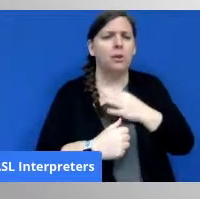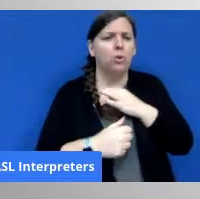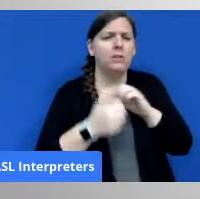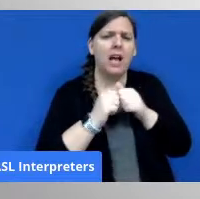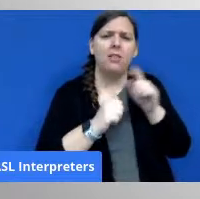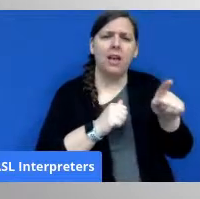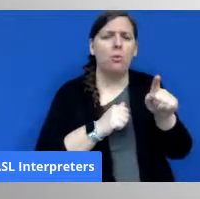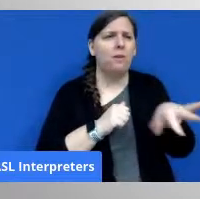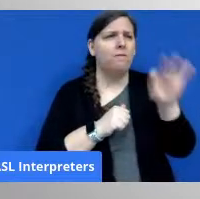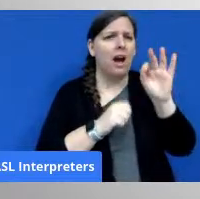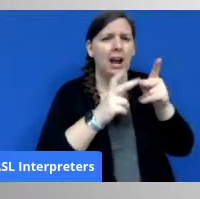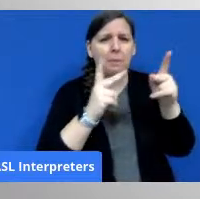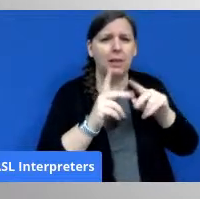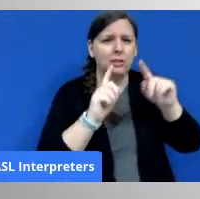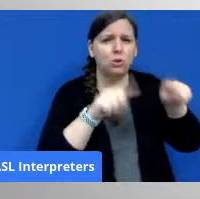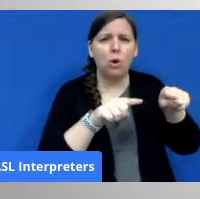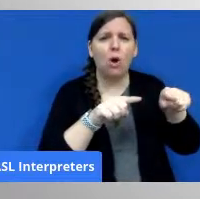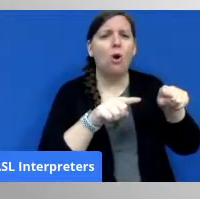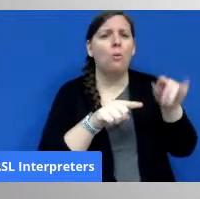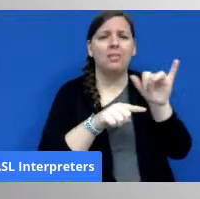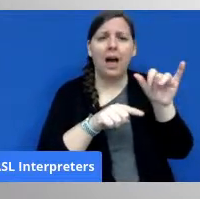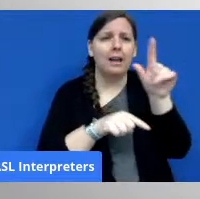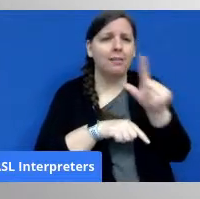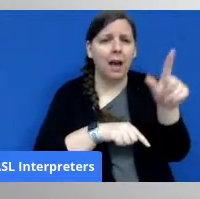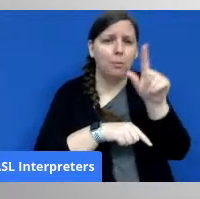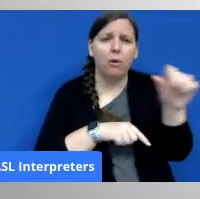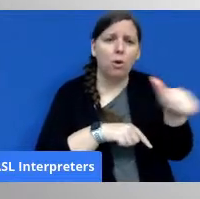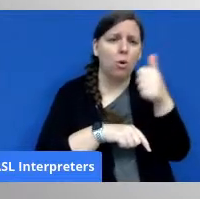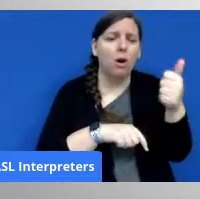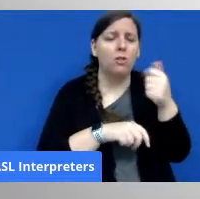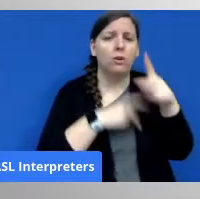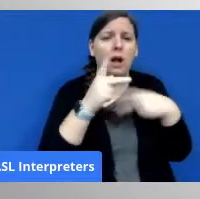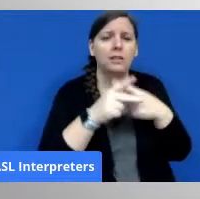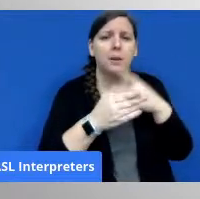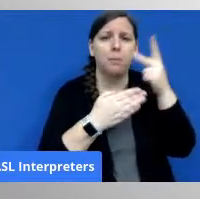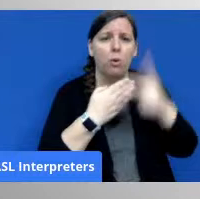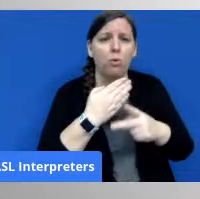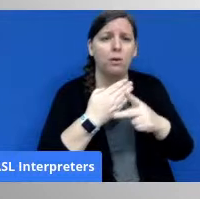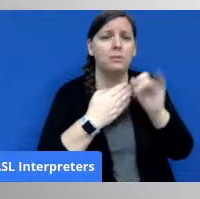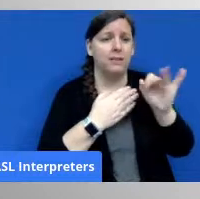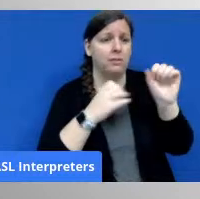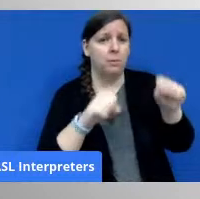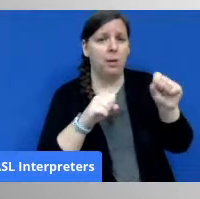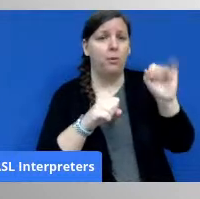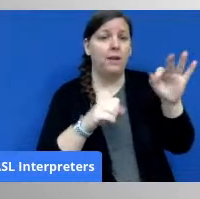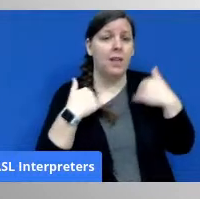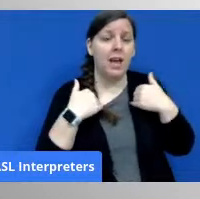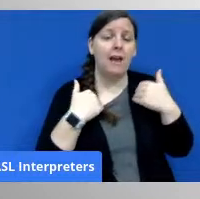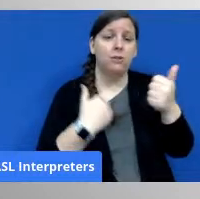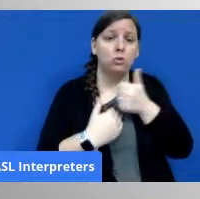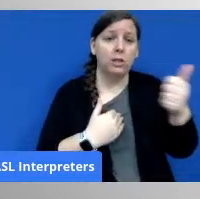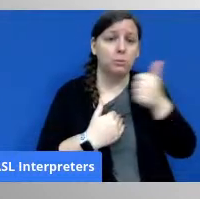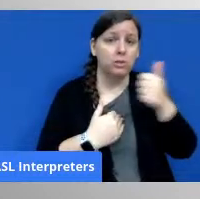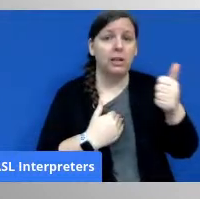other programs if they had access to transportation to get them from there back home. So.